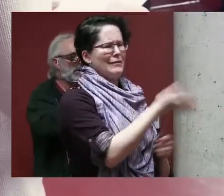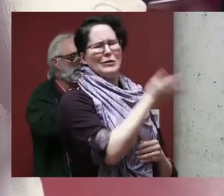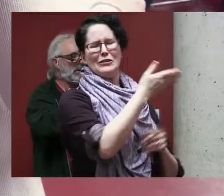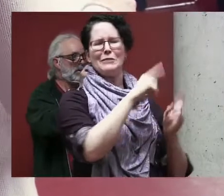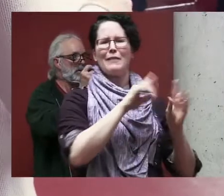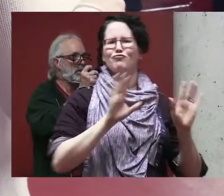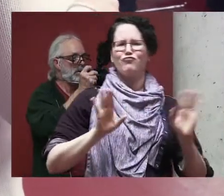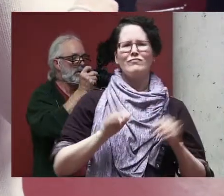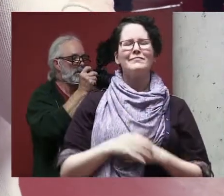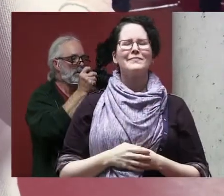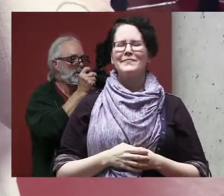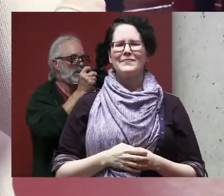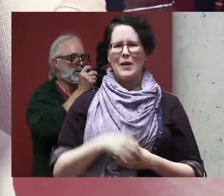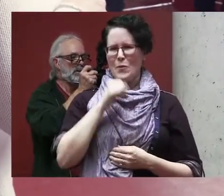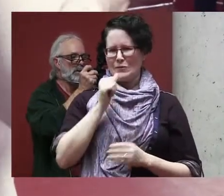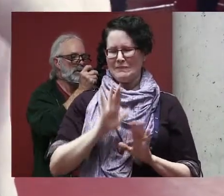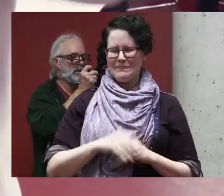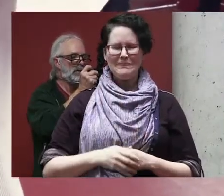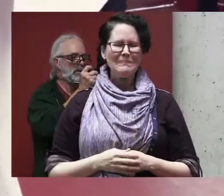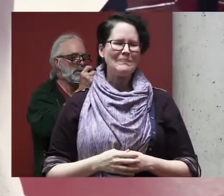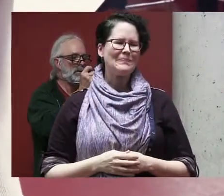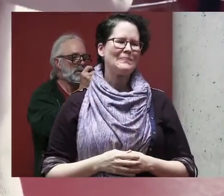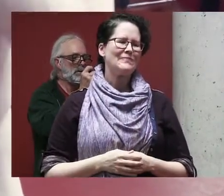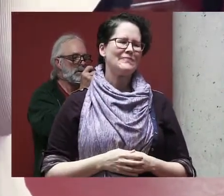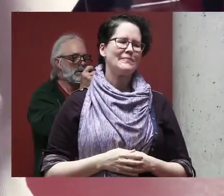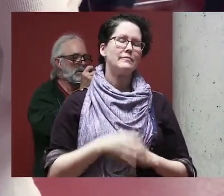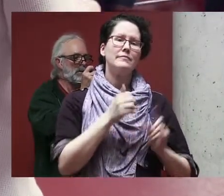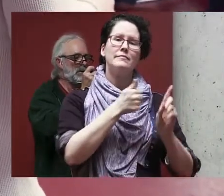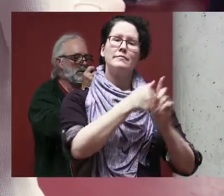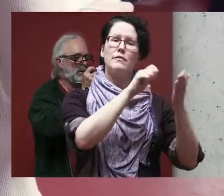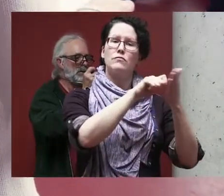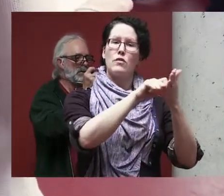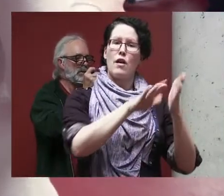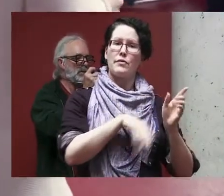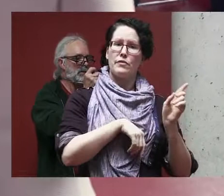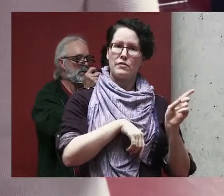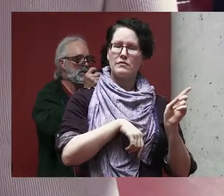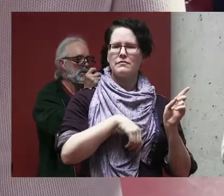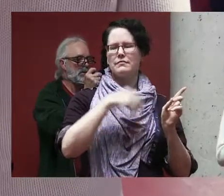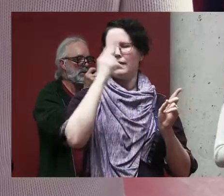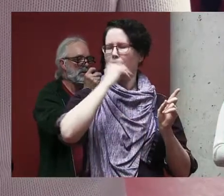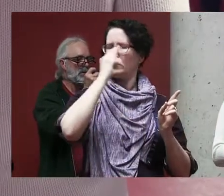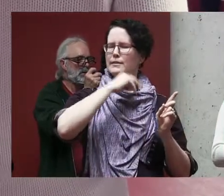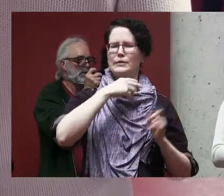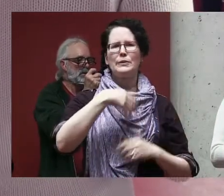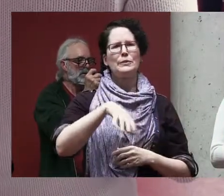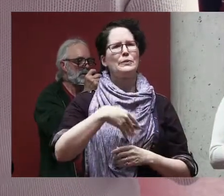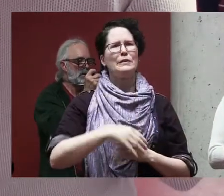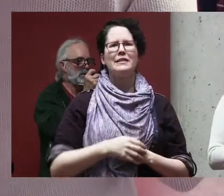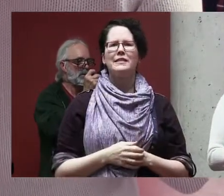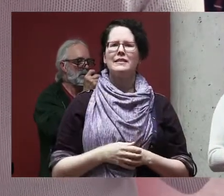your head rest would be terrible. So to sum up, Jen is an award-winning author. She's a hilarious person. She's